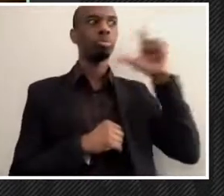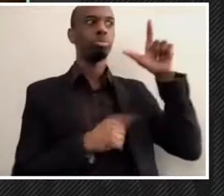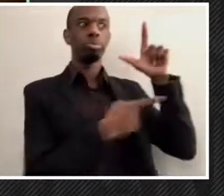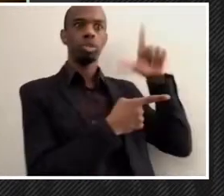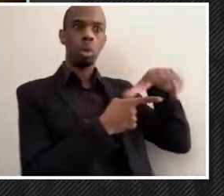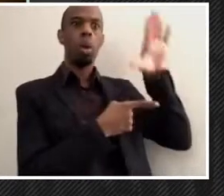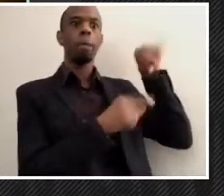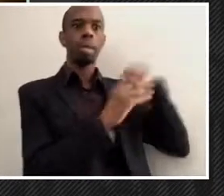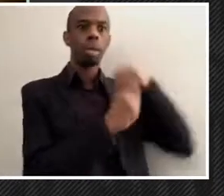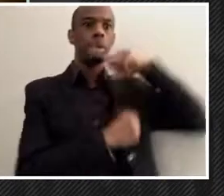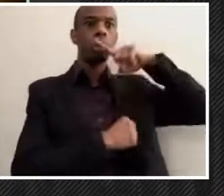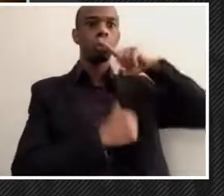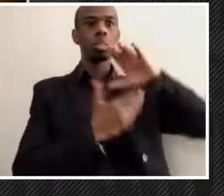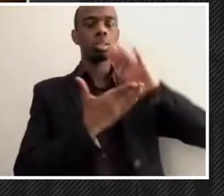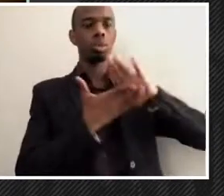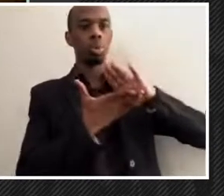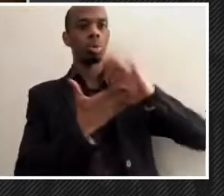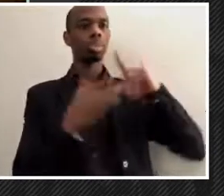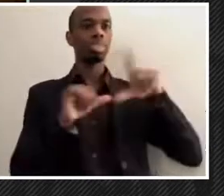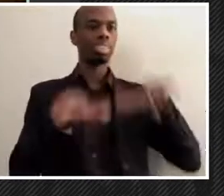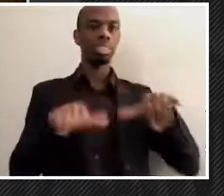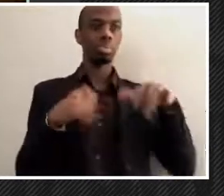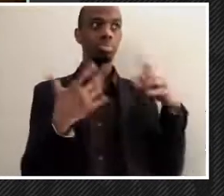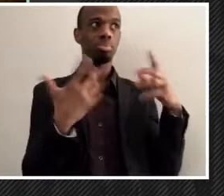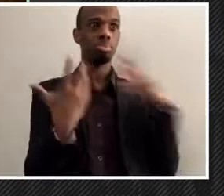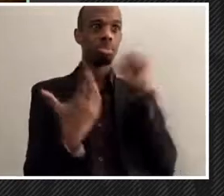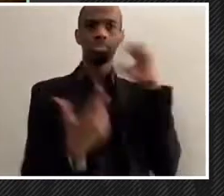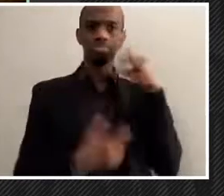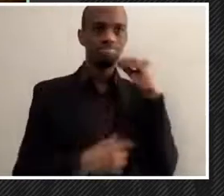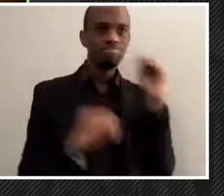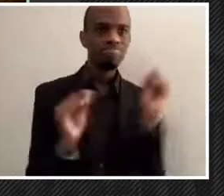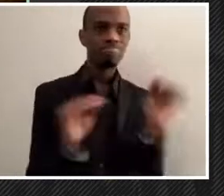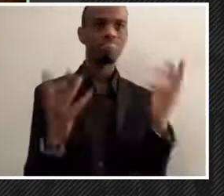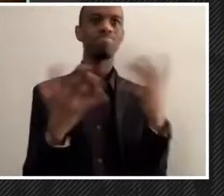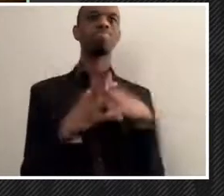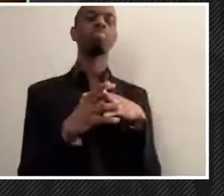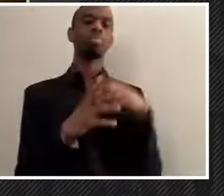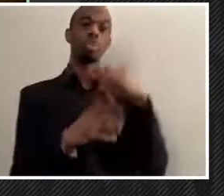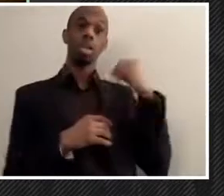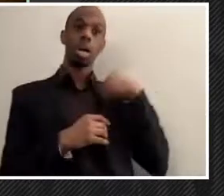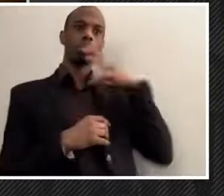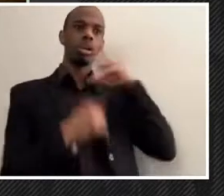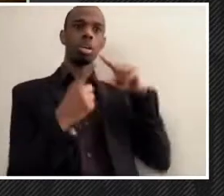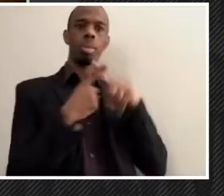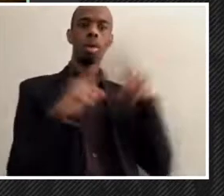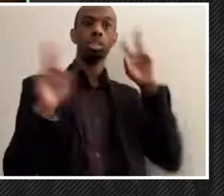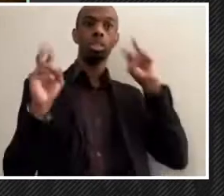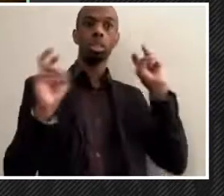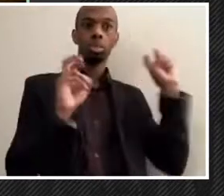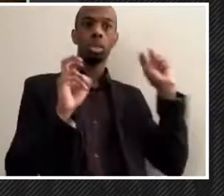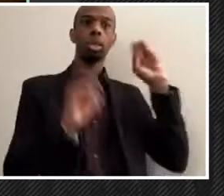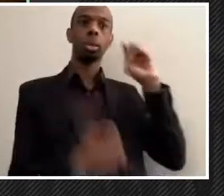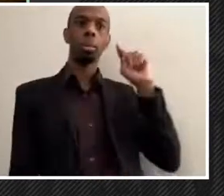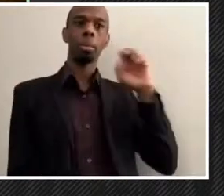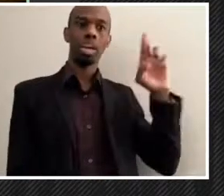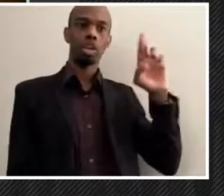to the public school system. You have to have people, you know, I talk about subject matter experts all the time